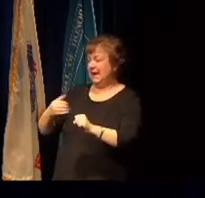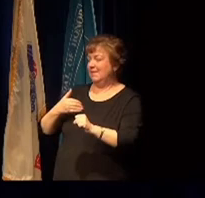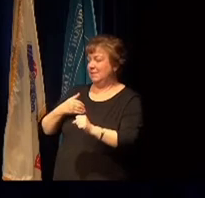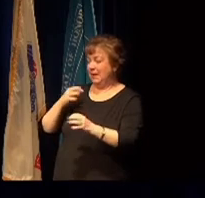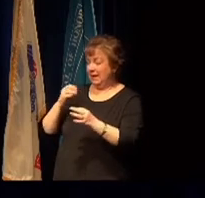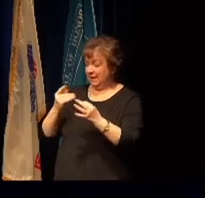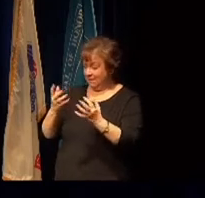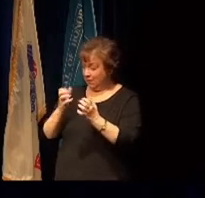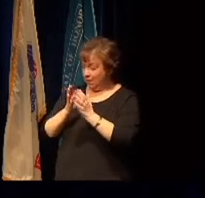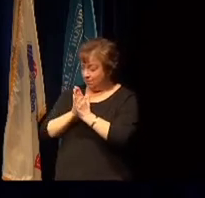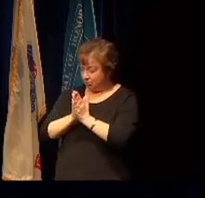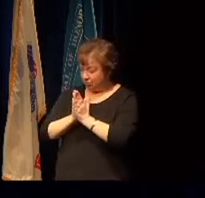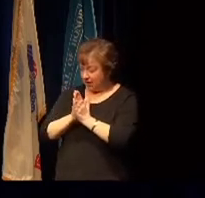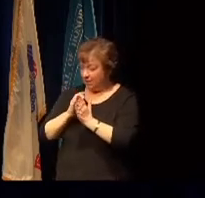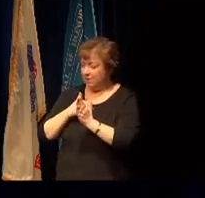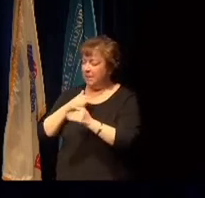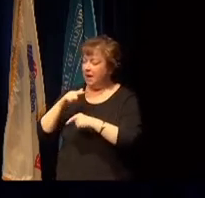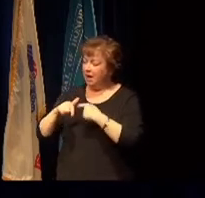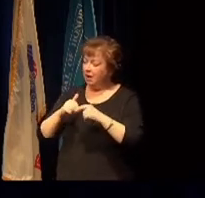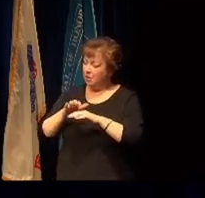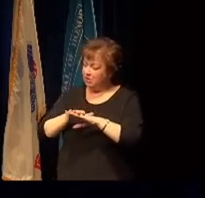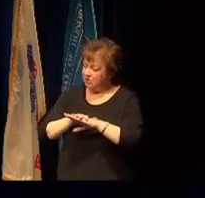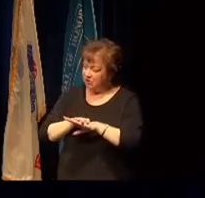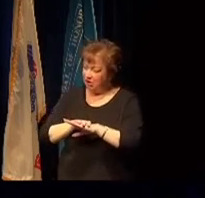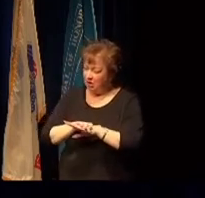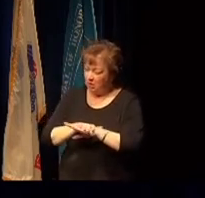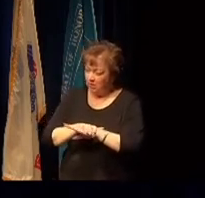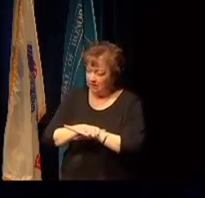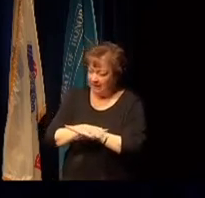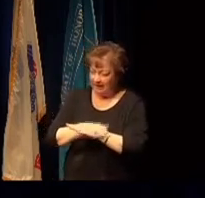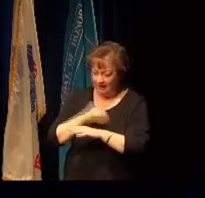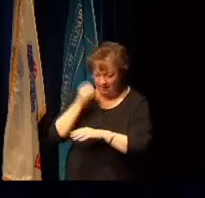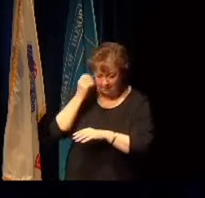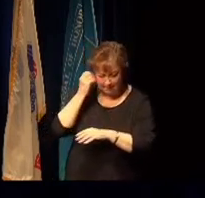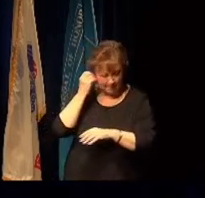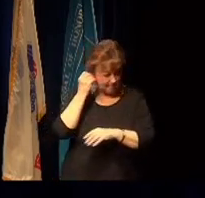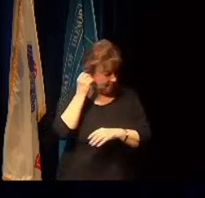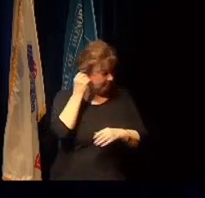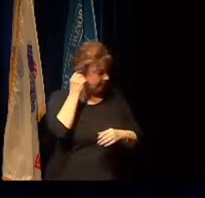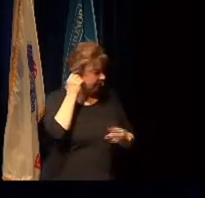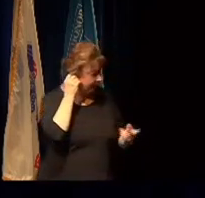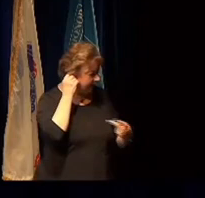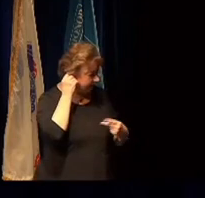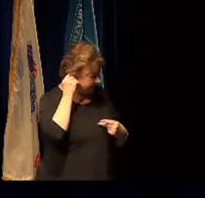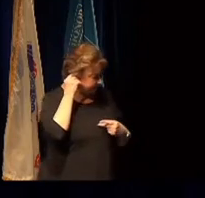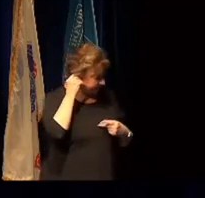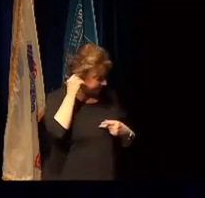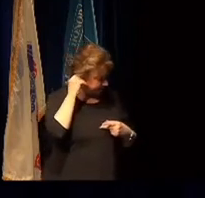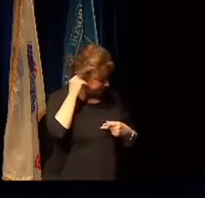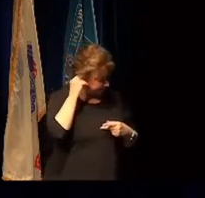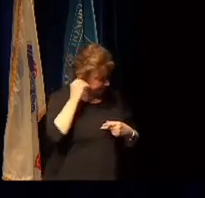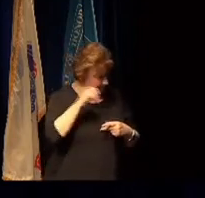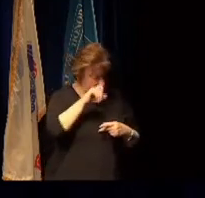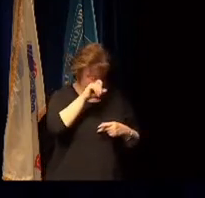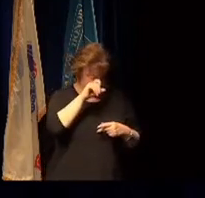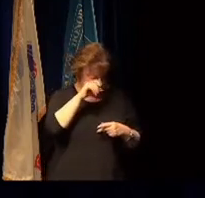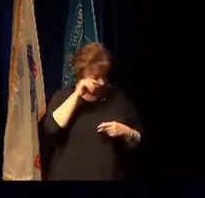with me, I'm going to go slowly, so you can cogitate. Dear Lord, I'm a